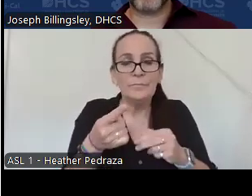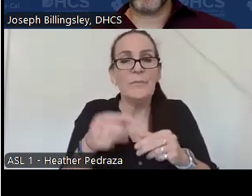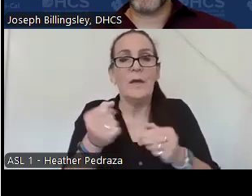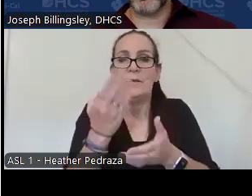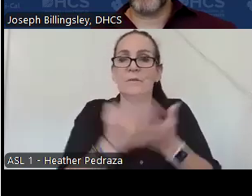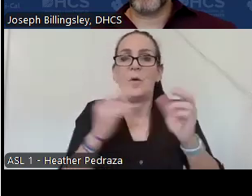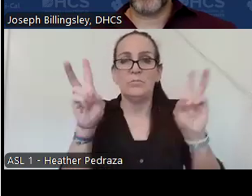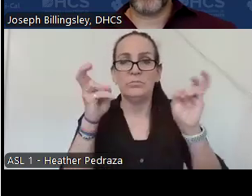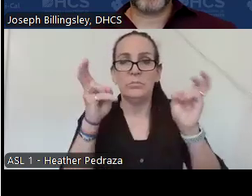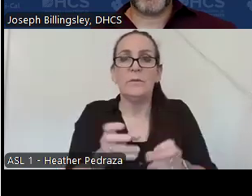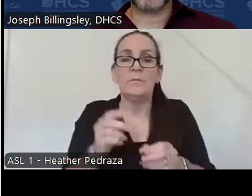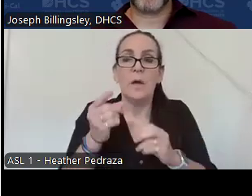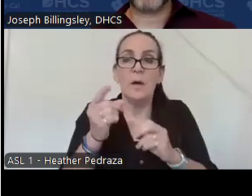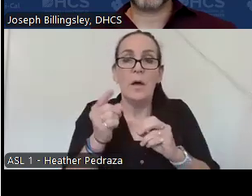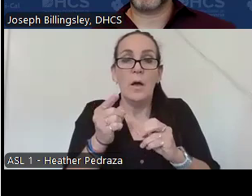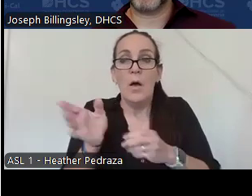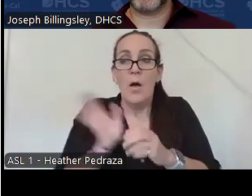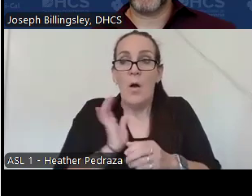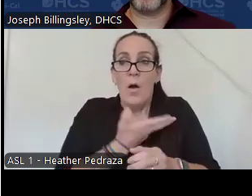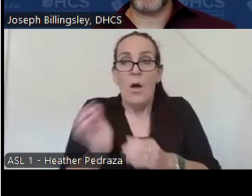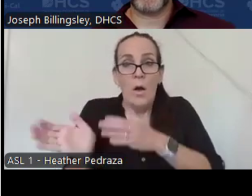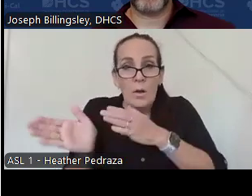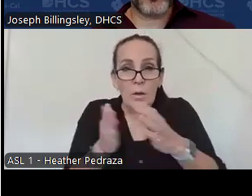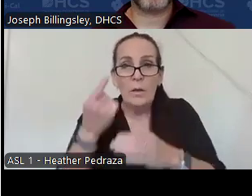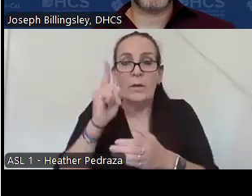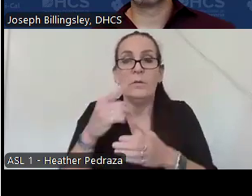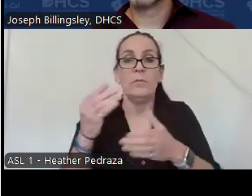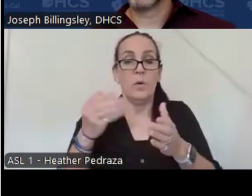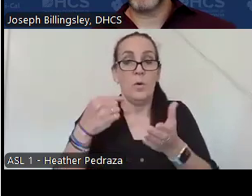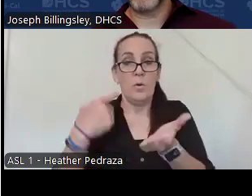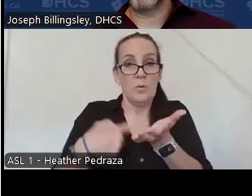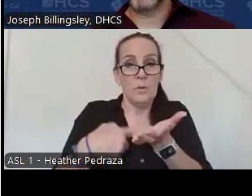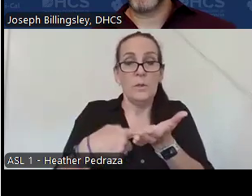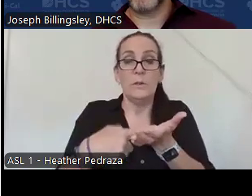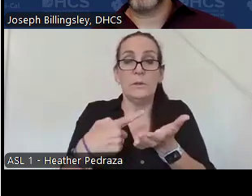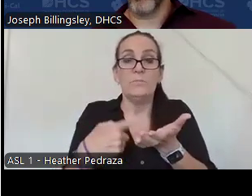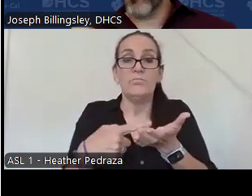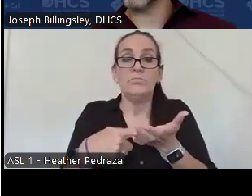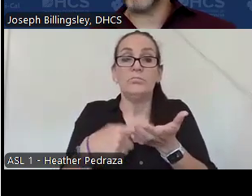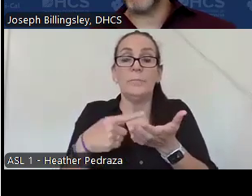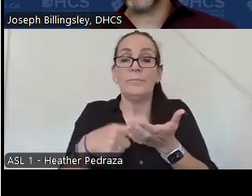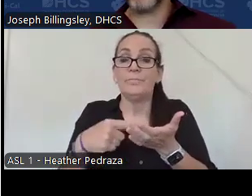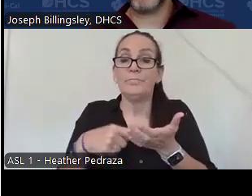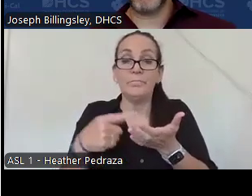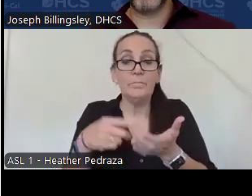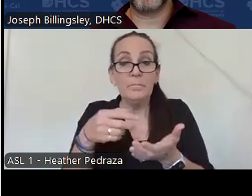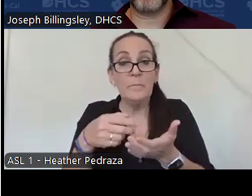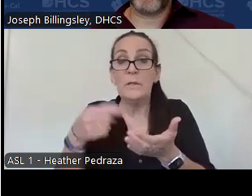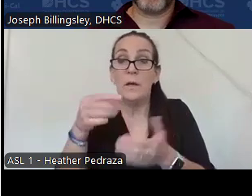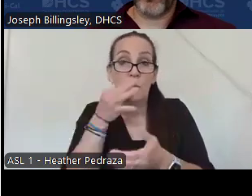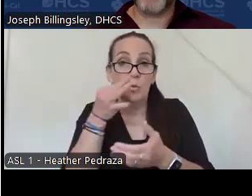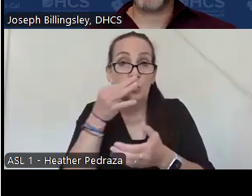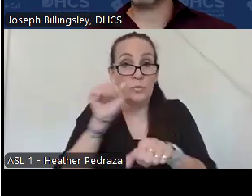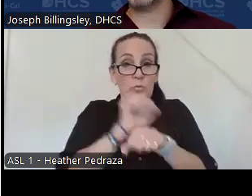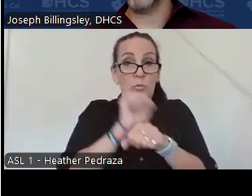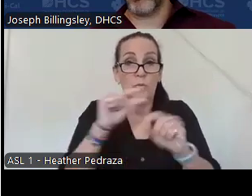that are planned for discussion in the upcoming work group meetings, those that